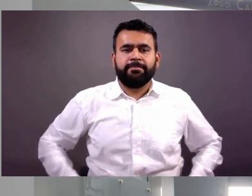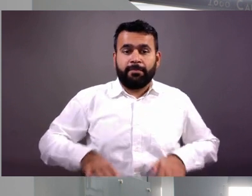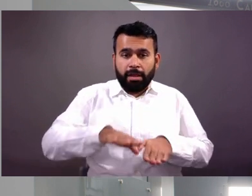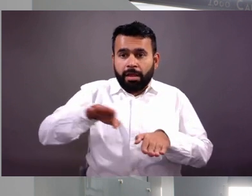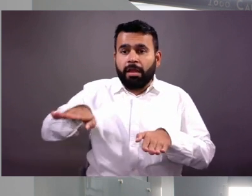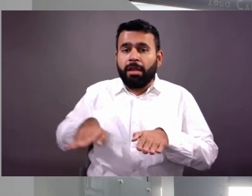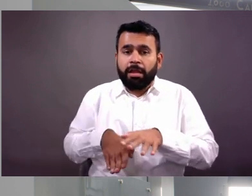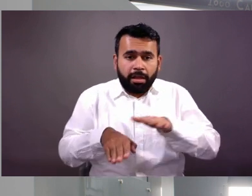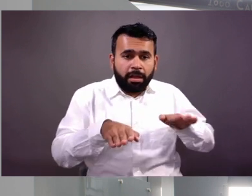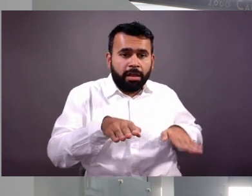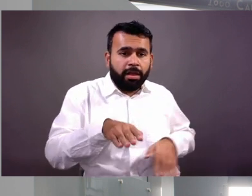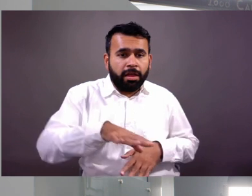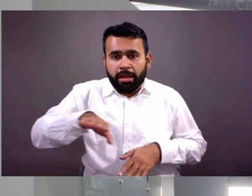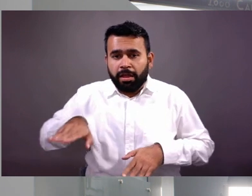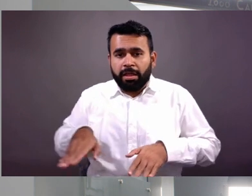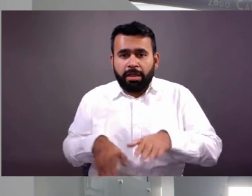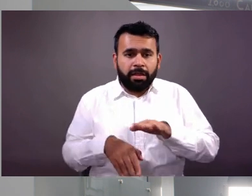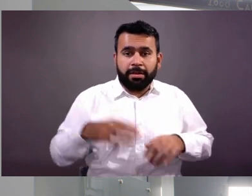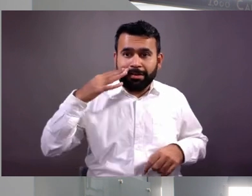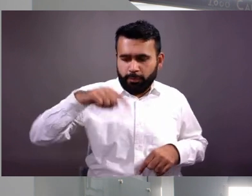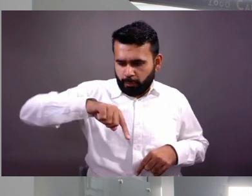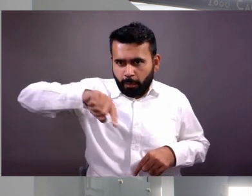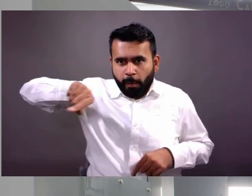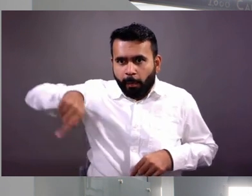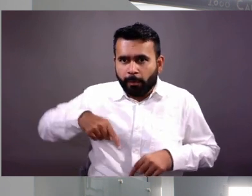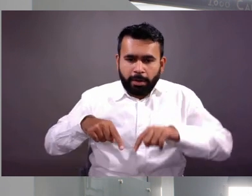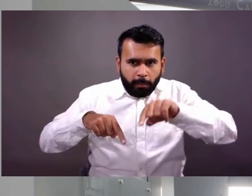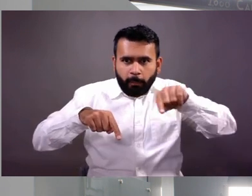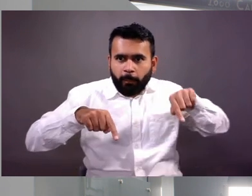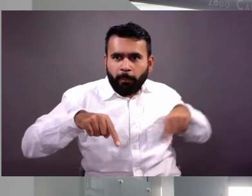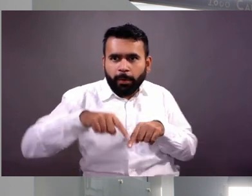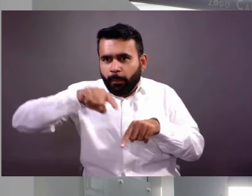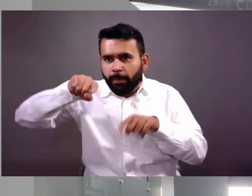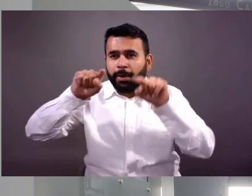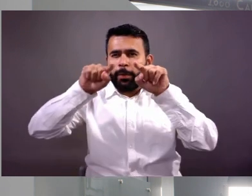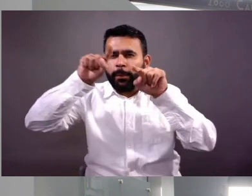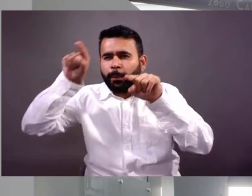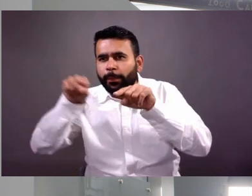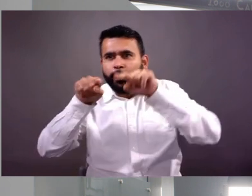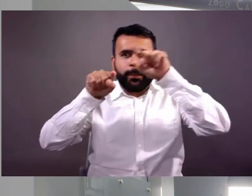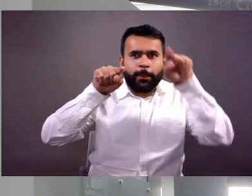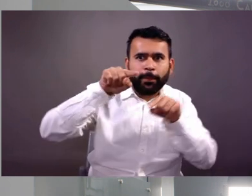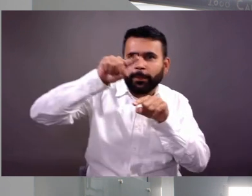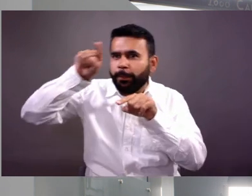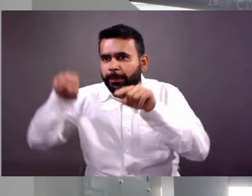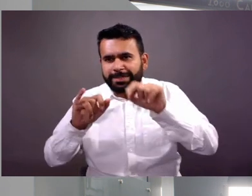Half time. Getting used to that flow of the legs and that circle you're drawing.